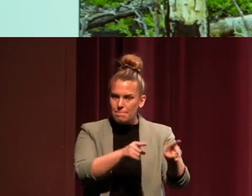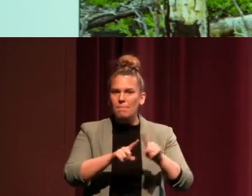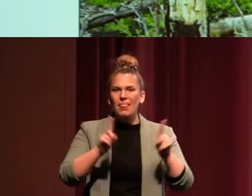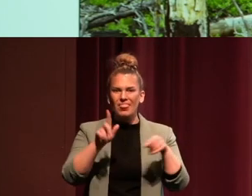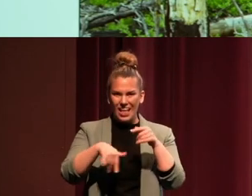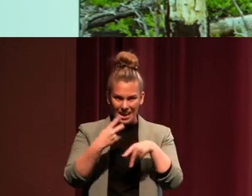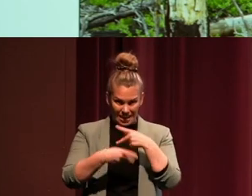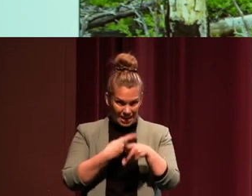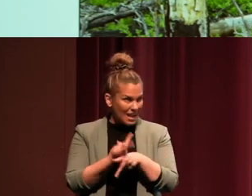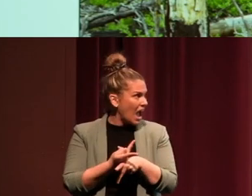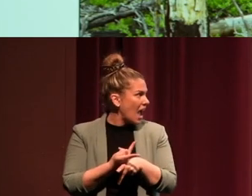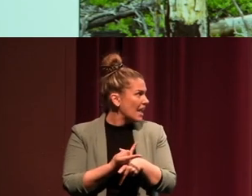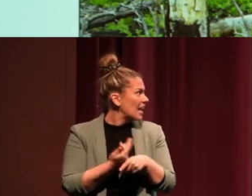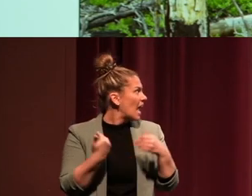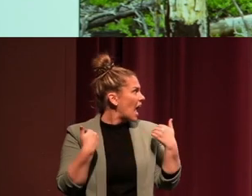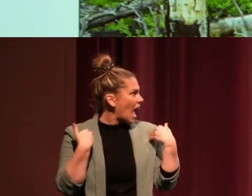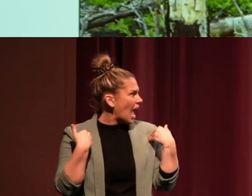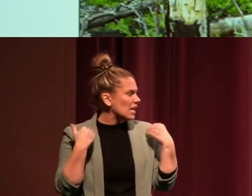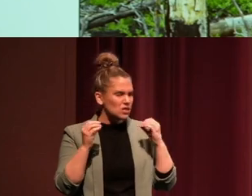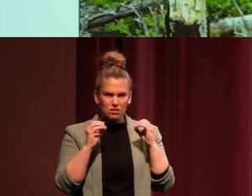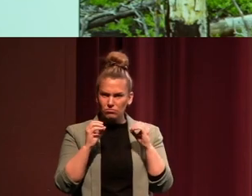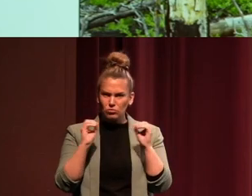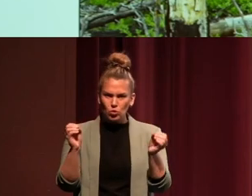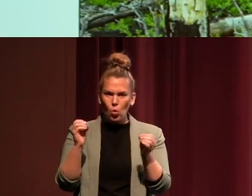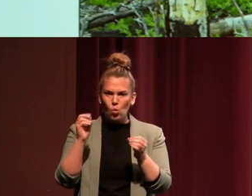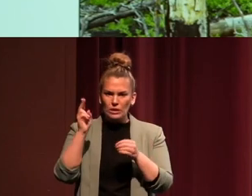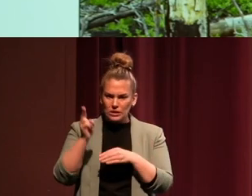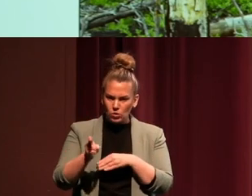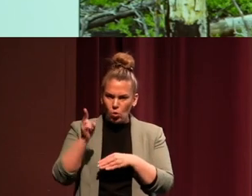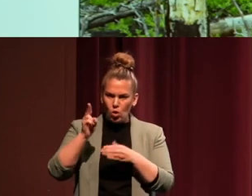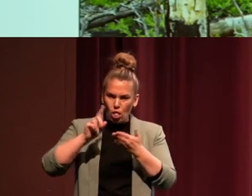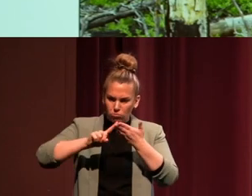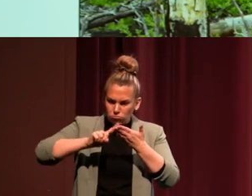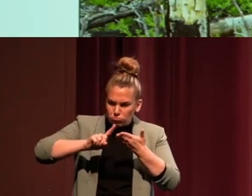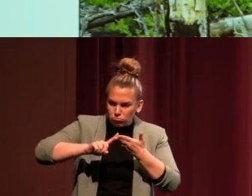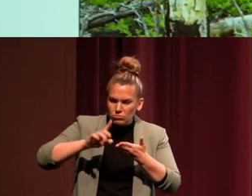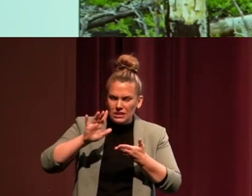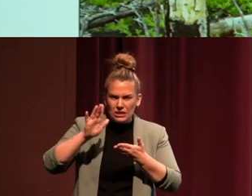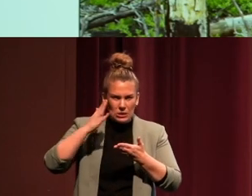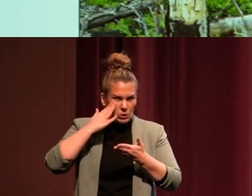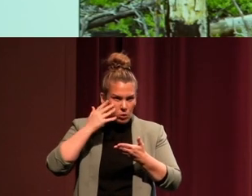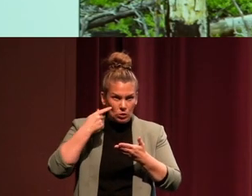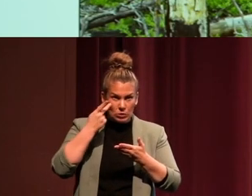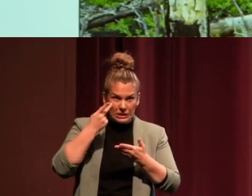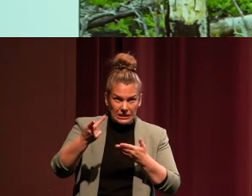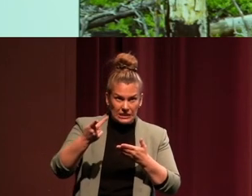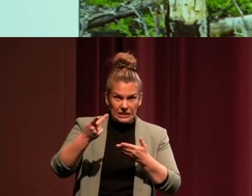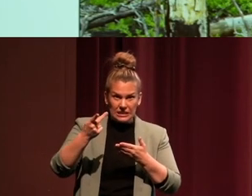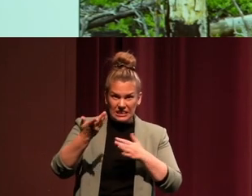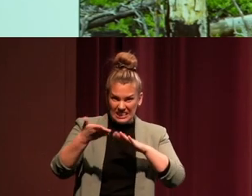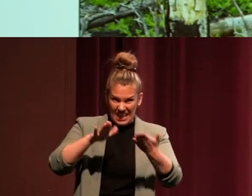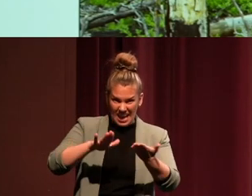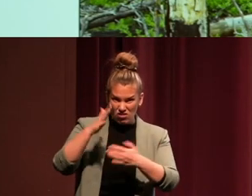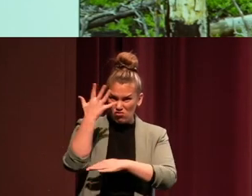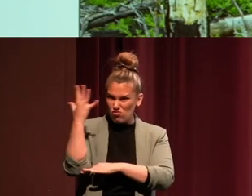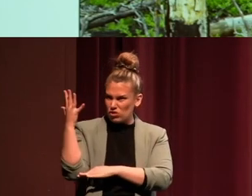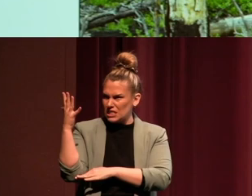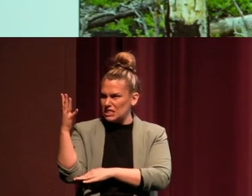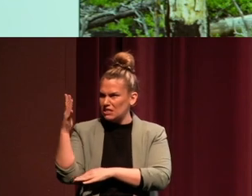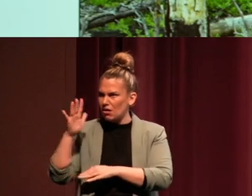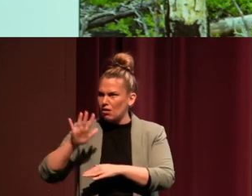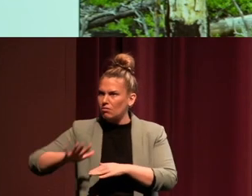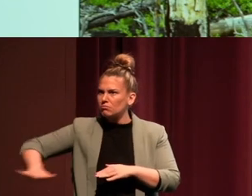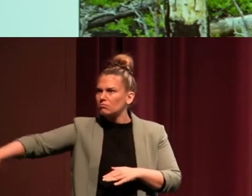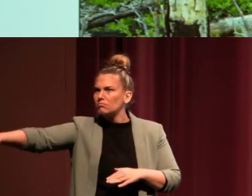no historical analog. When you see dead trees for miles in every direction, in a forest